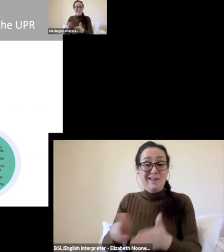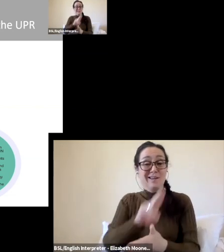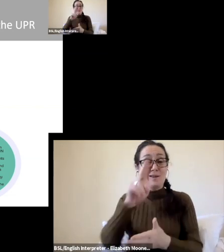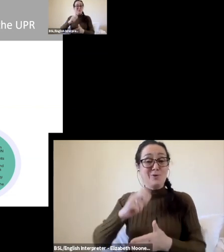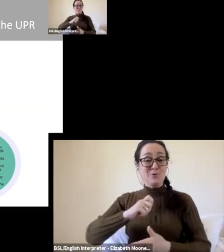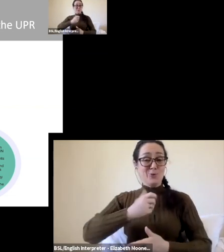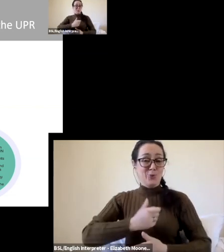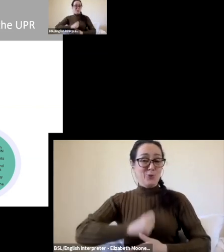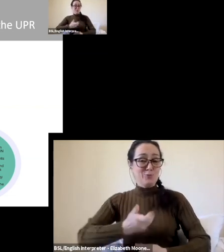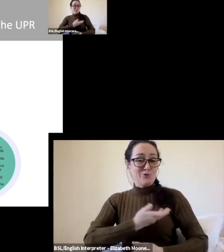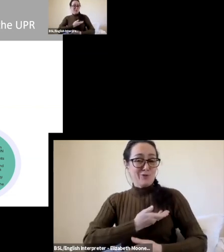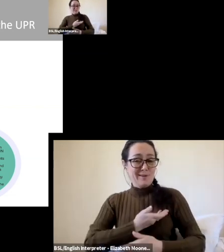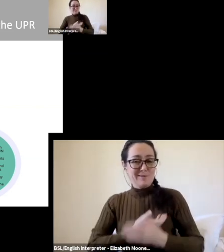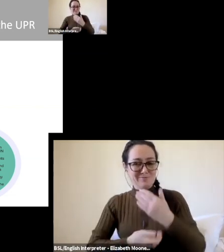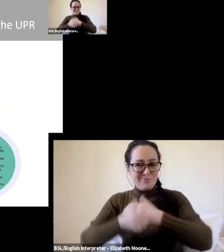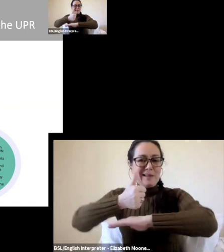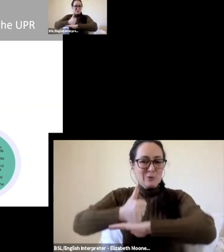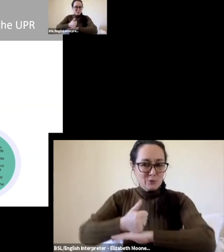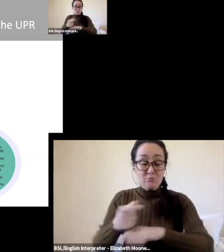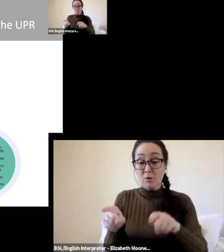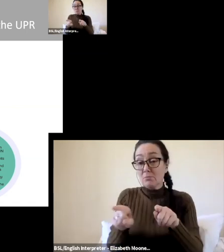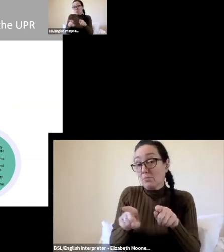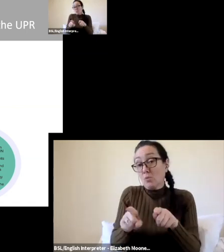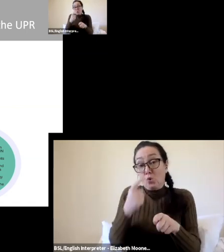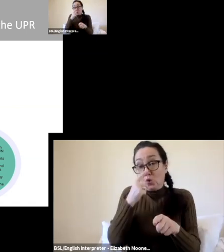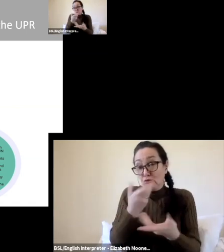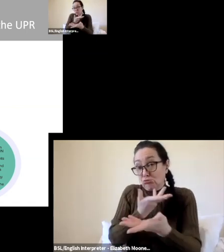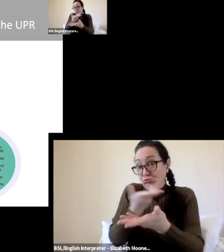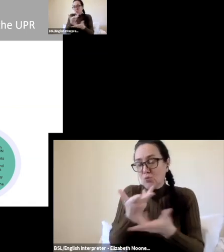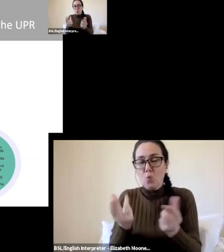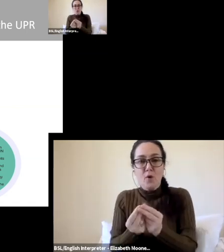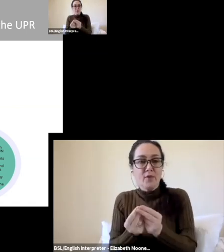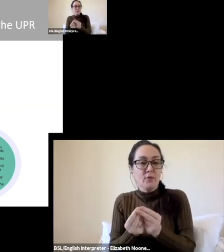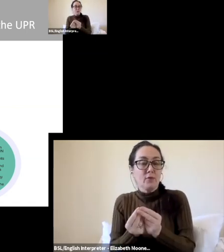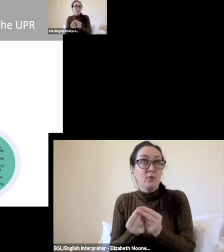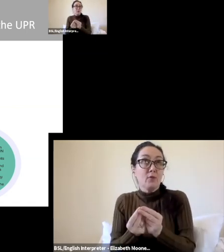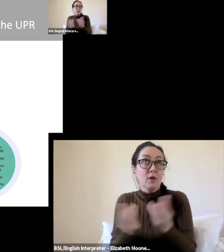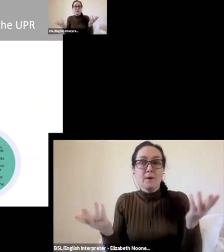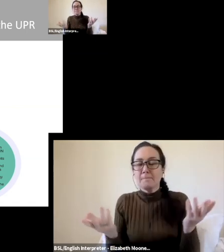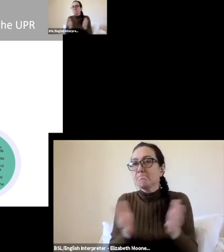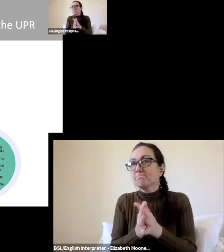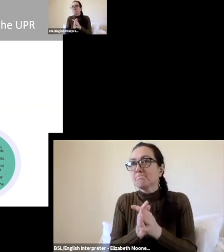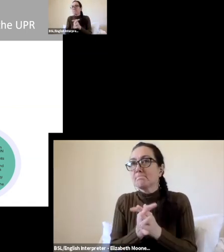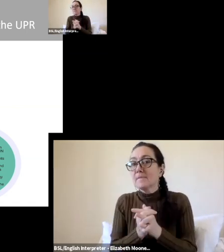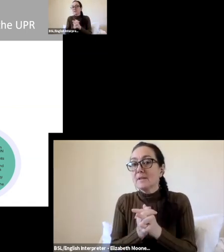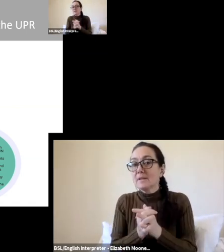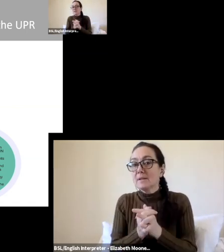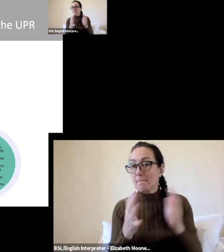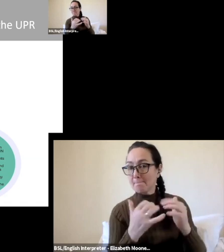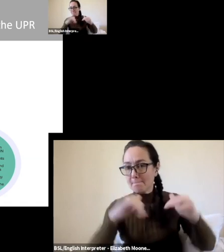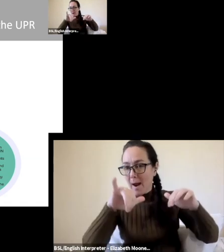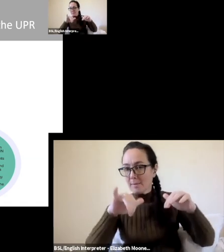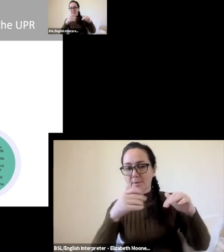society organizations, but also why not having consultations with parliamentarians